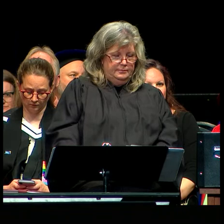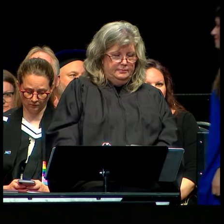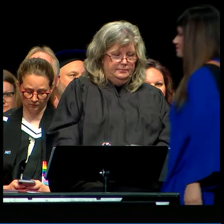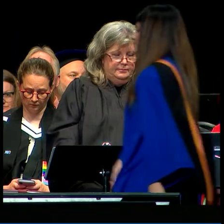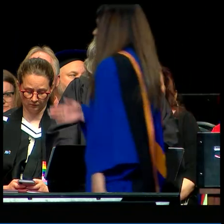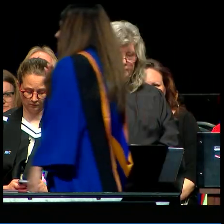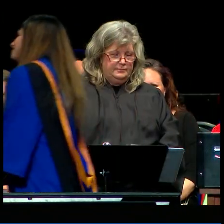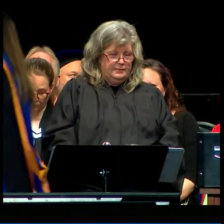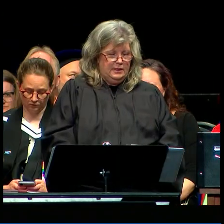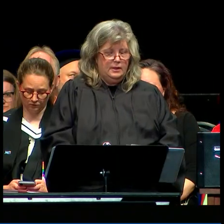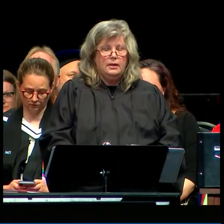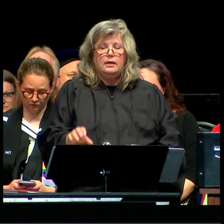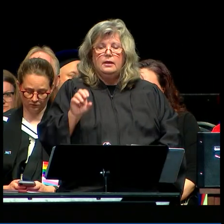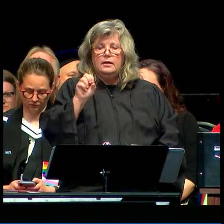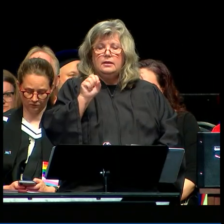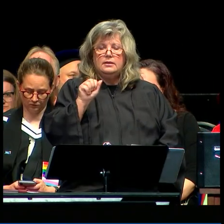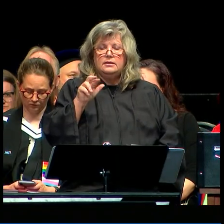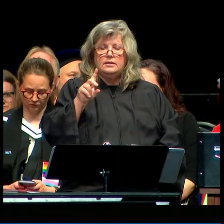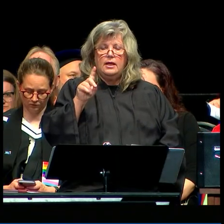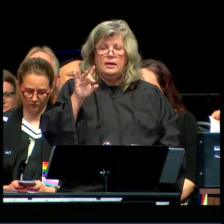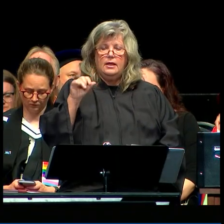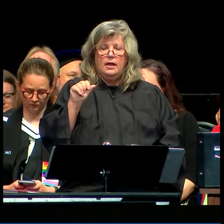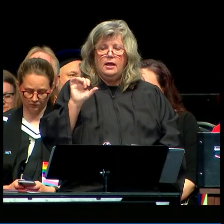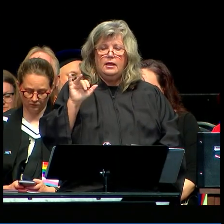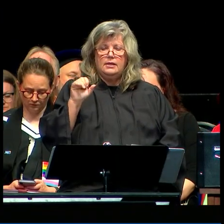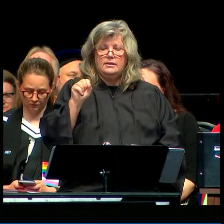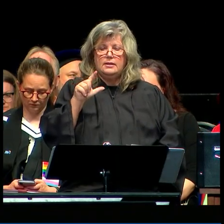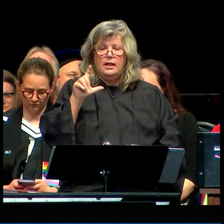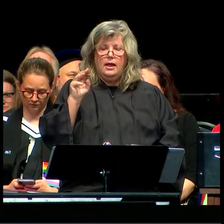Sadia Islam, with distinction.